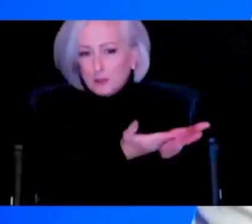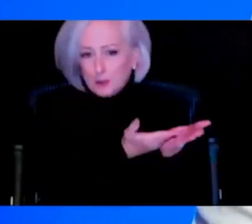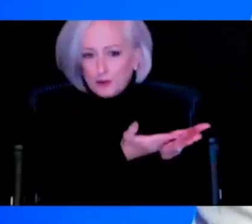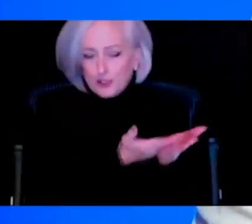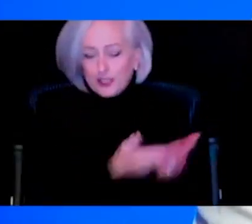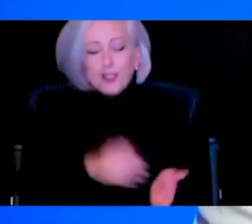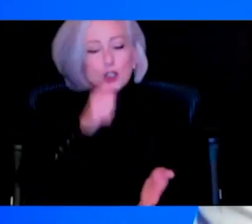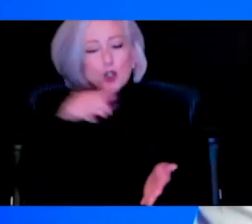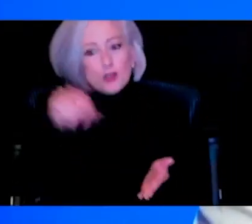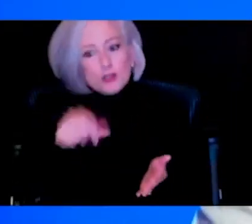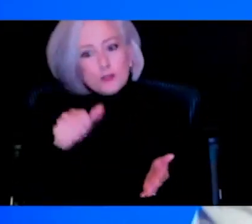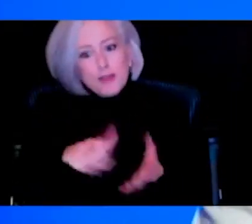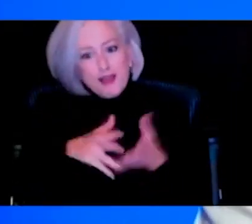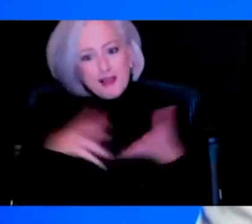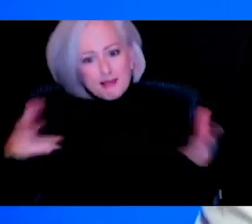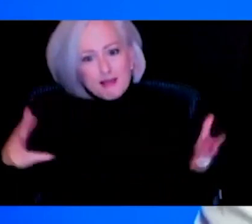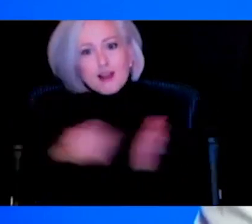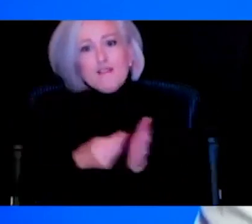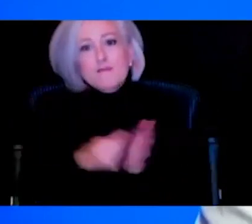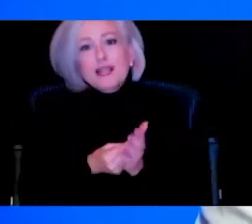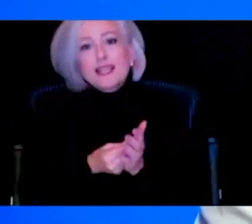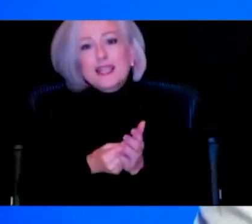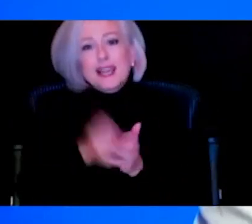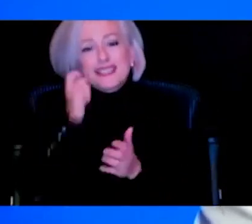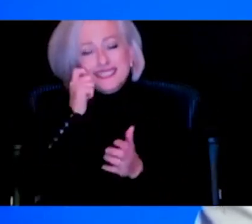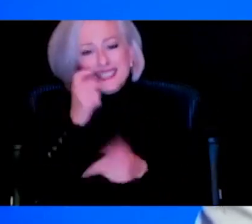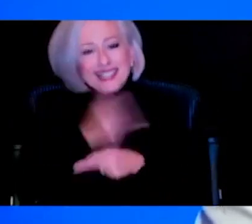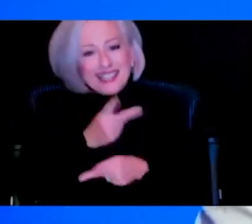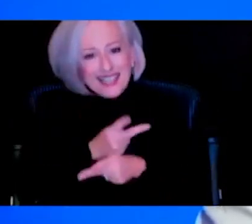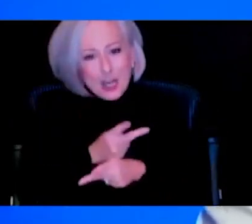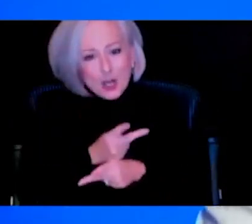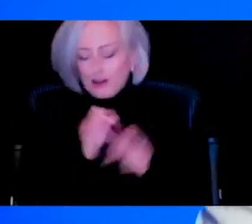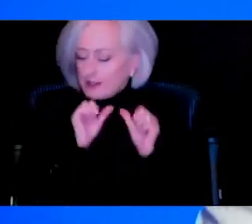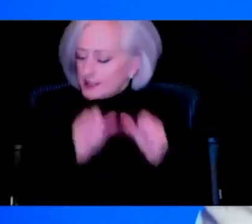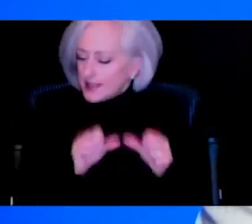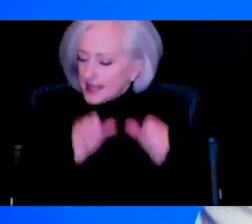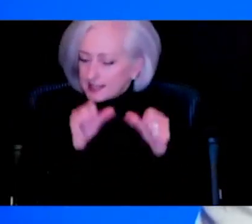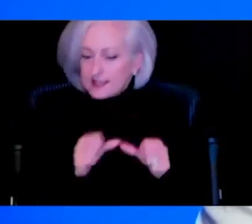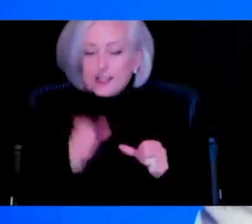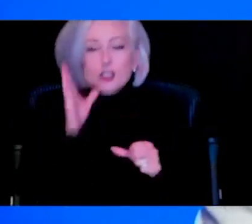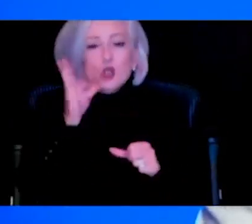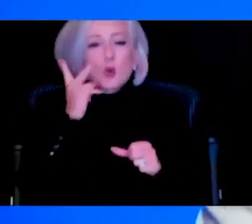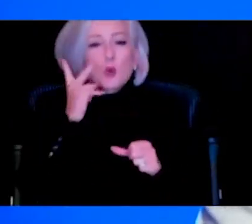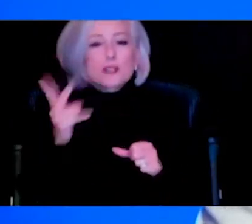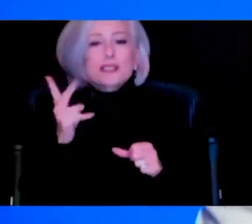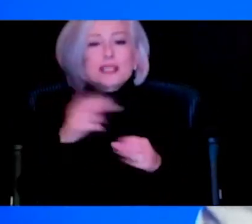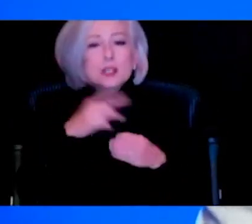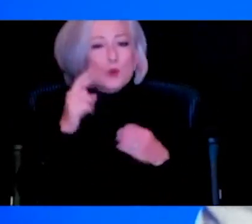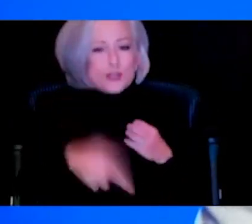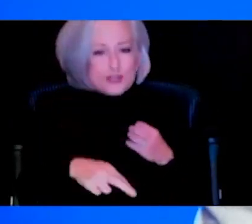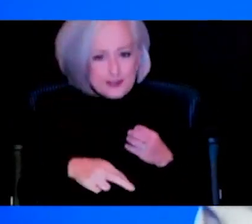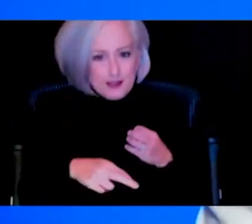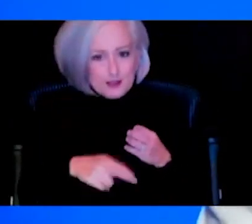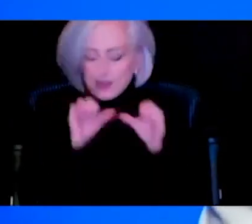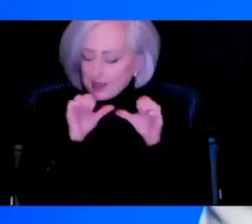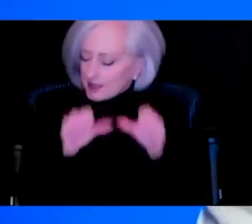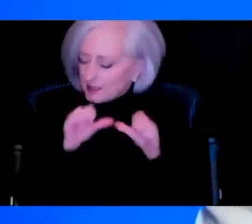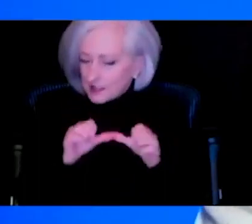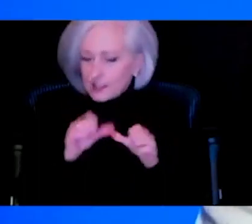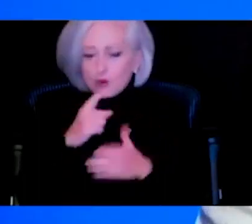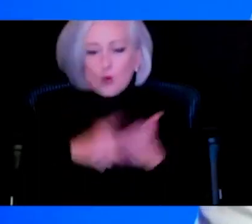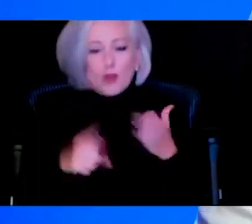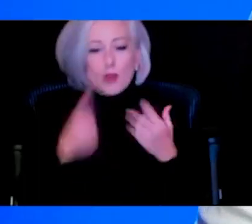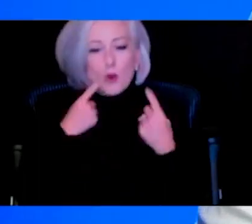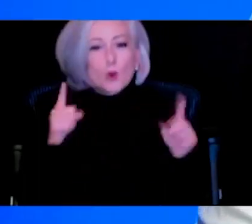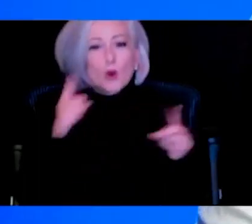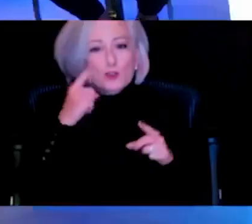skincare. And if you just stay consistent, you'll see the result. So it's not an overnight change. Stay consistent with what works, and you'll see